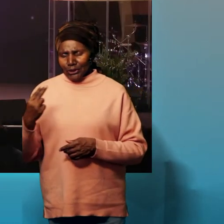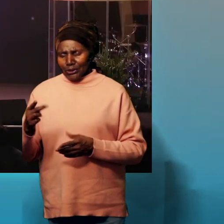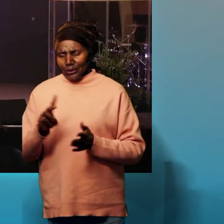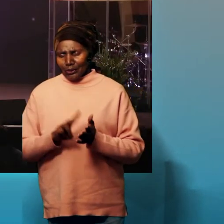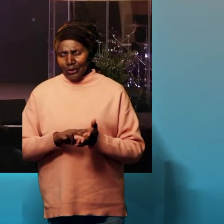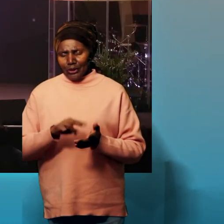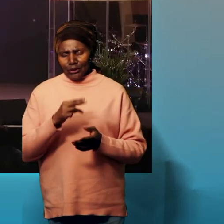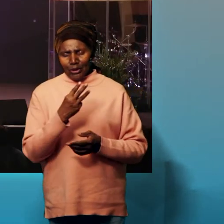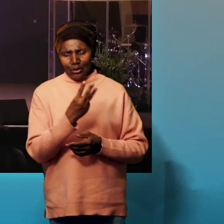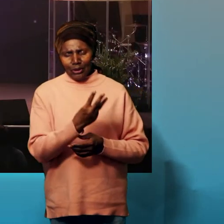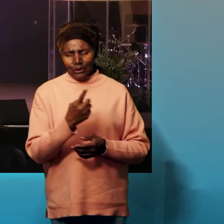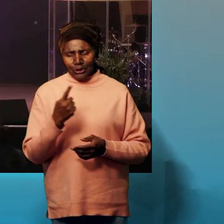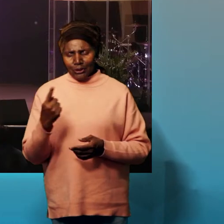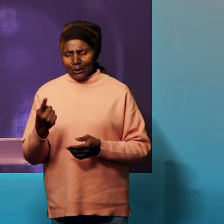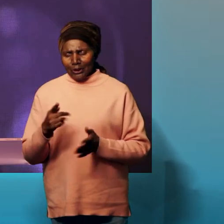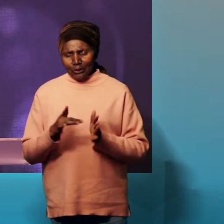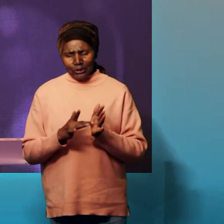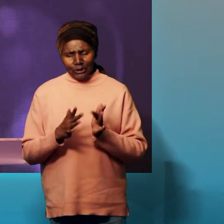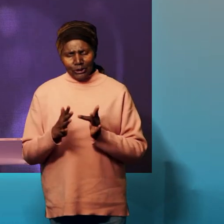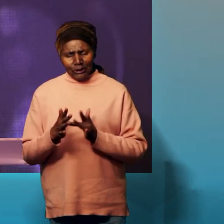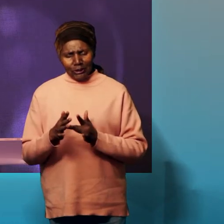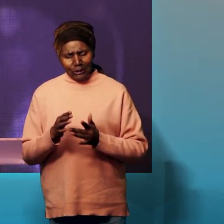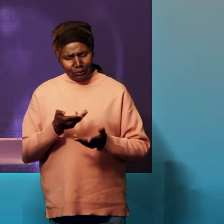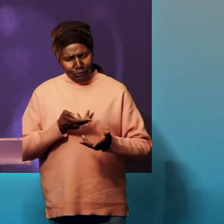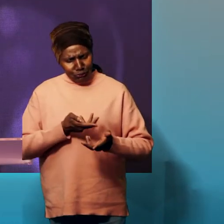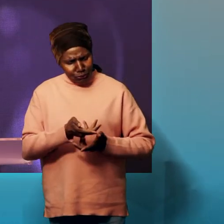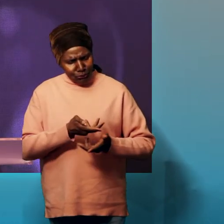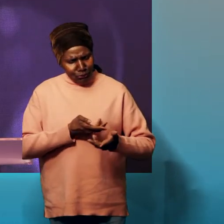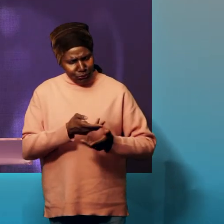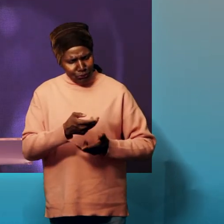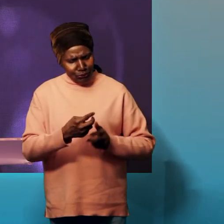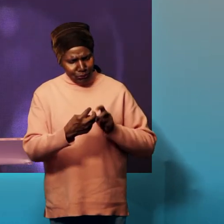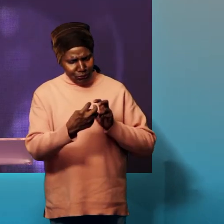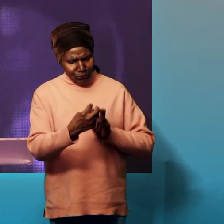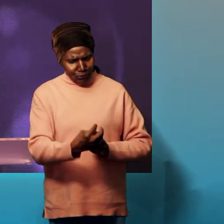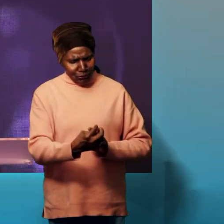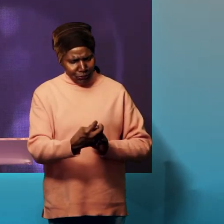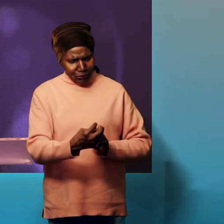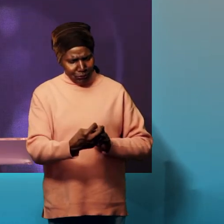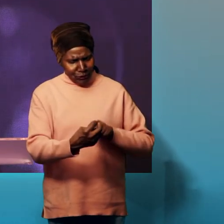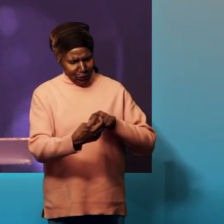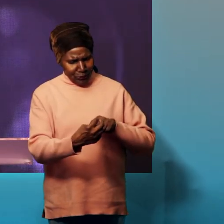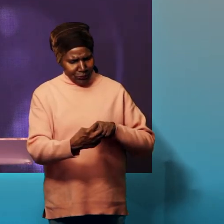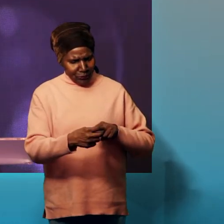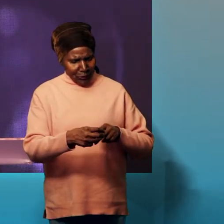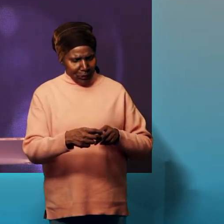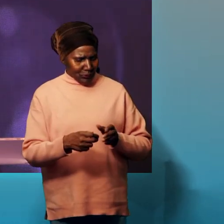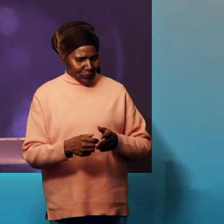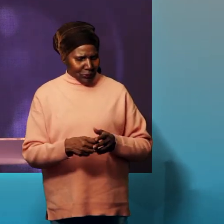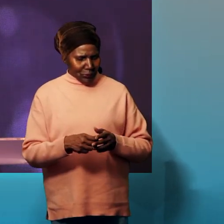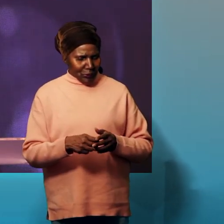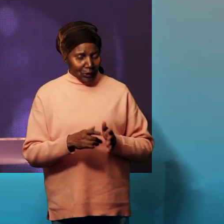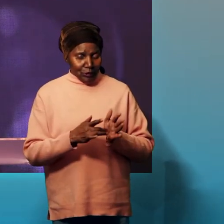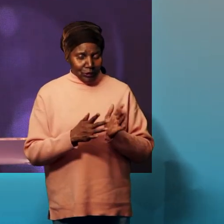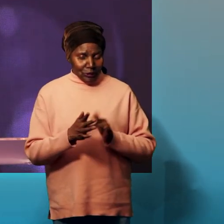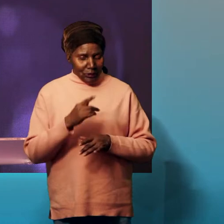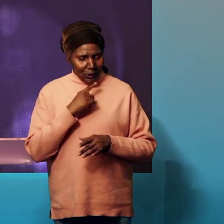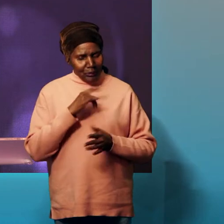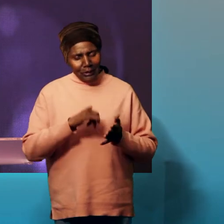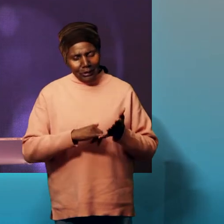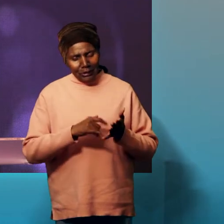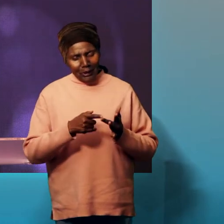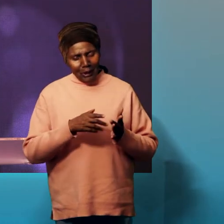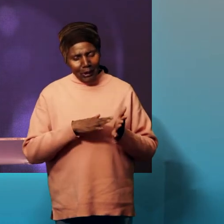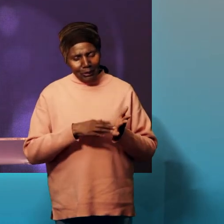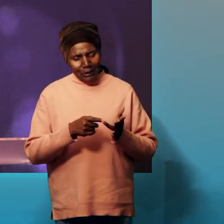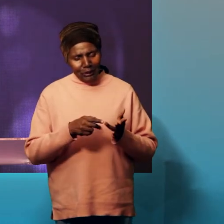verse 31, we see Jesus having a conversation with Peter. And the Lord said, Simon, Simon, indeed Satan